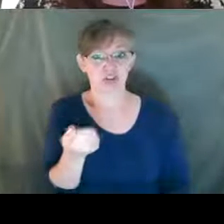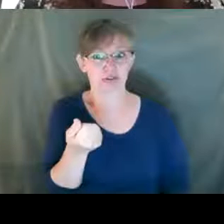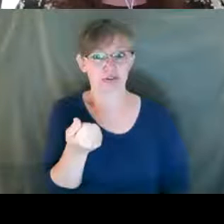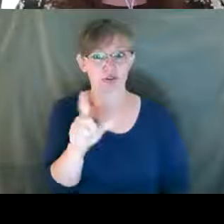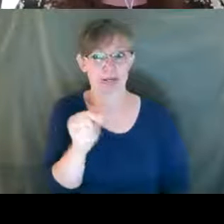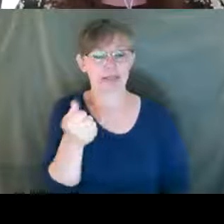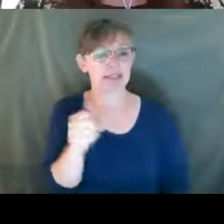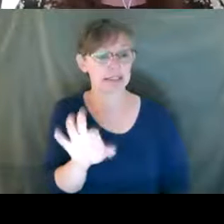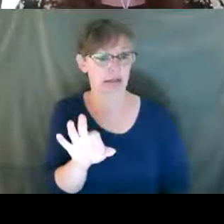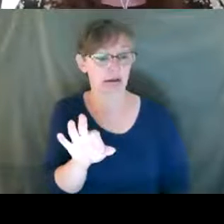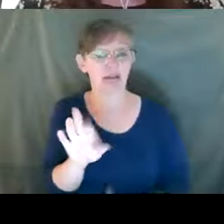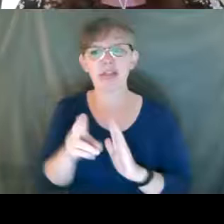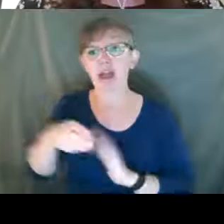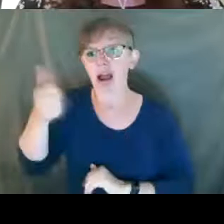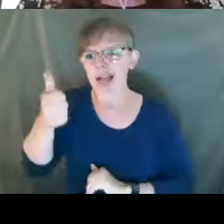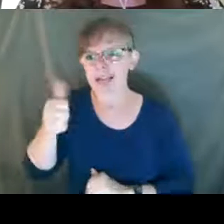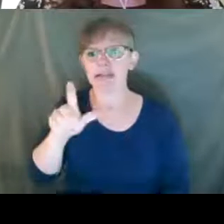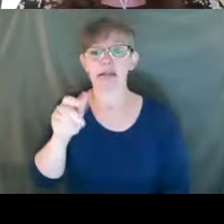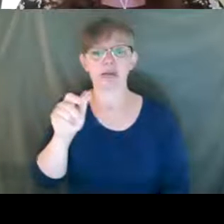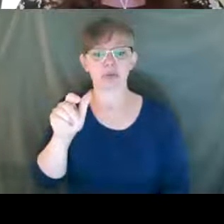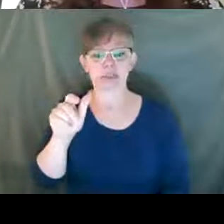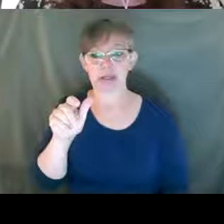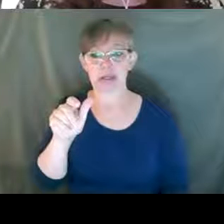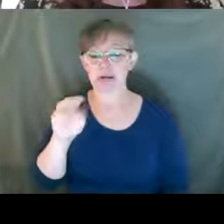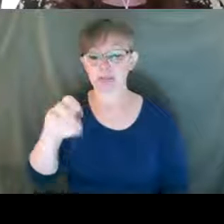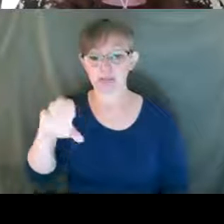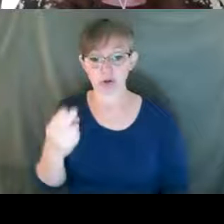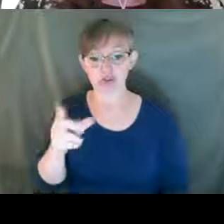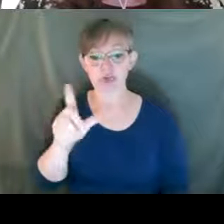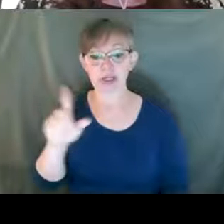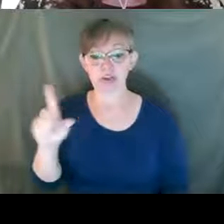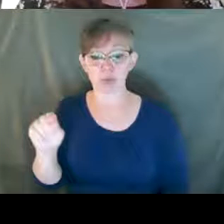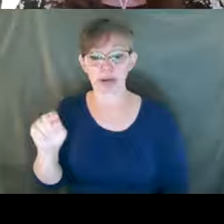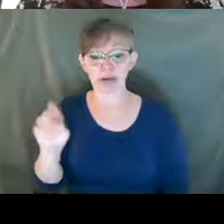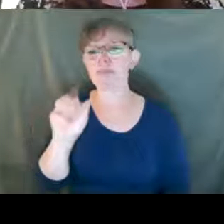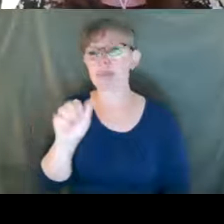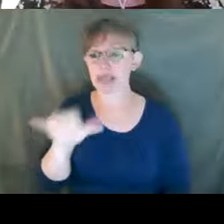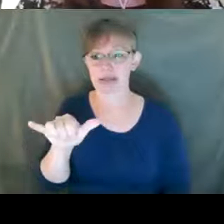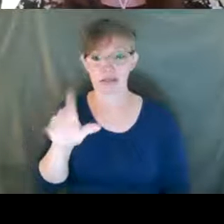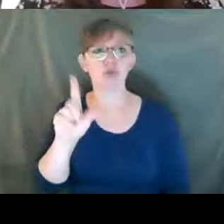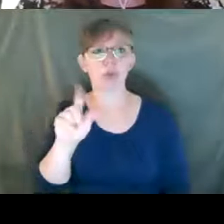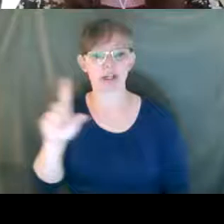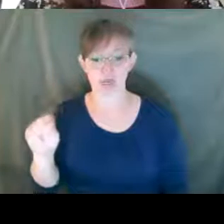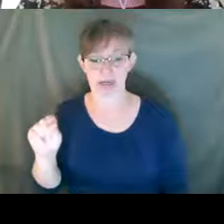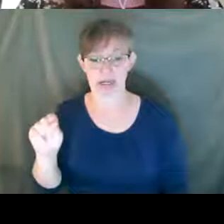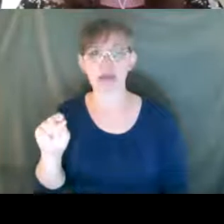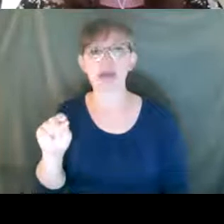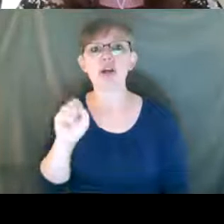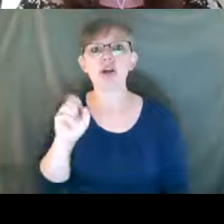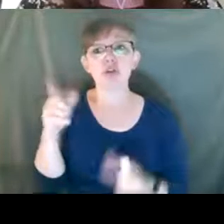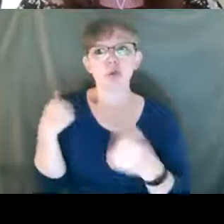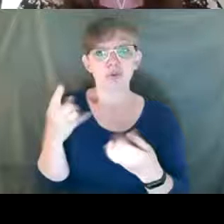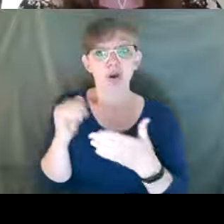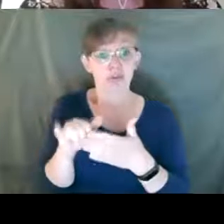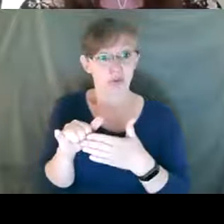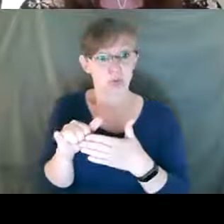happened to be when the stay-at-home orders were put in place. So far, the 2020 values had increased by